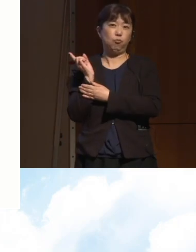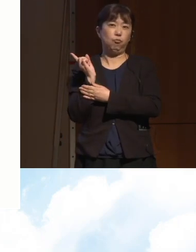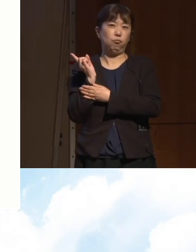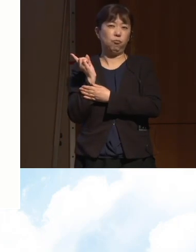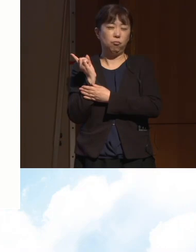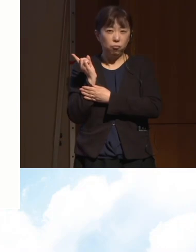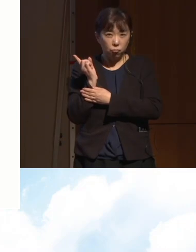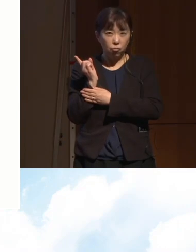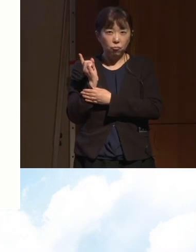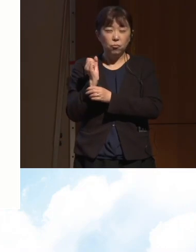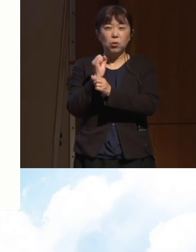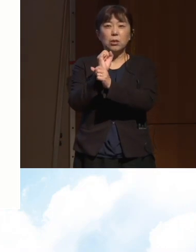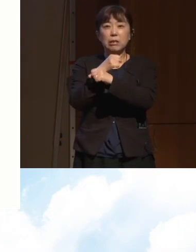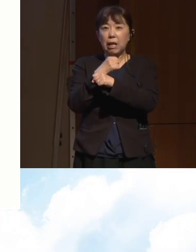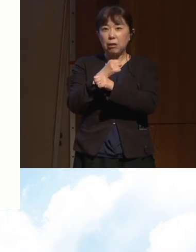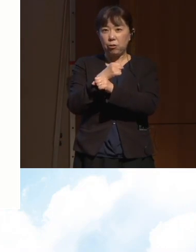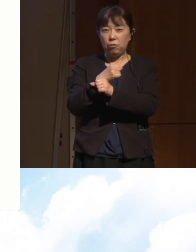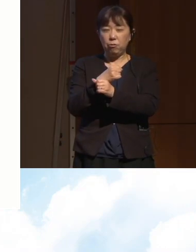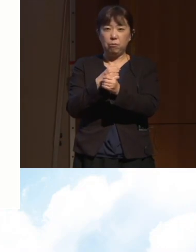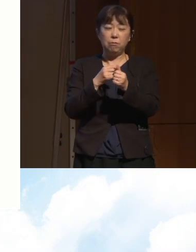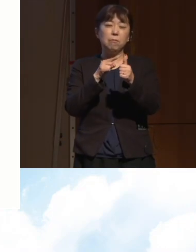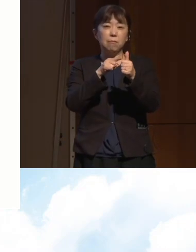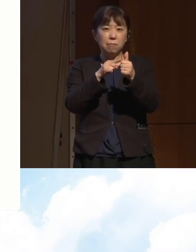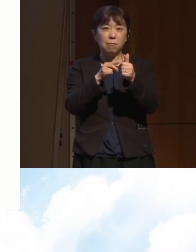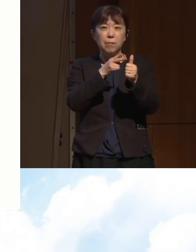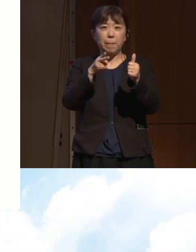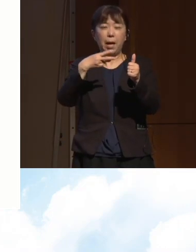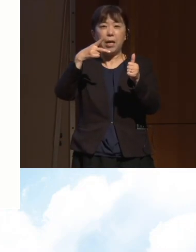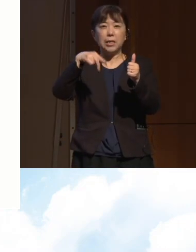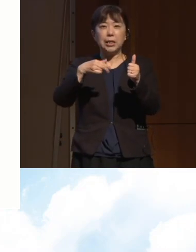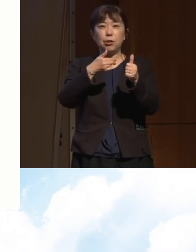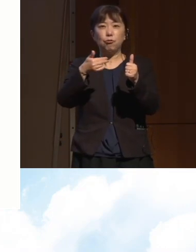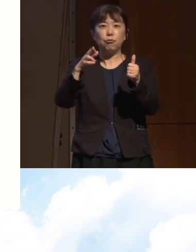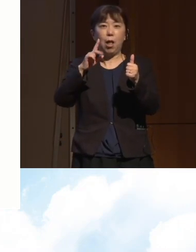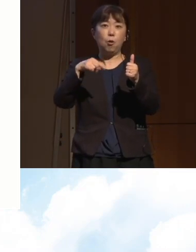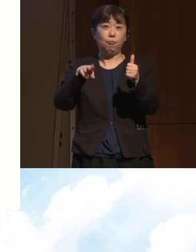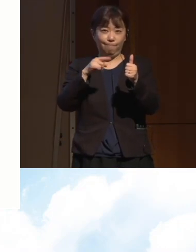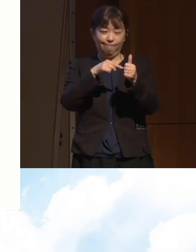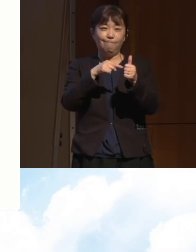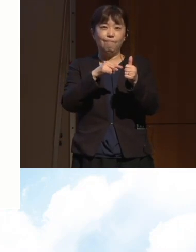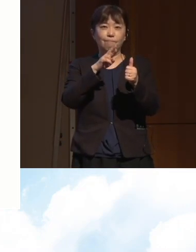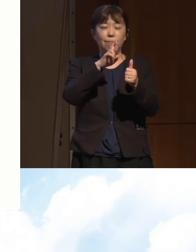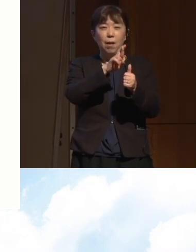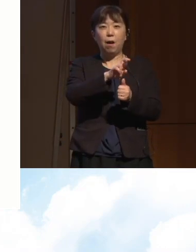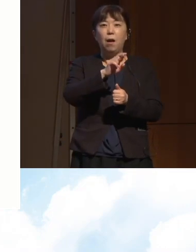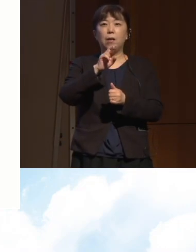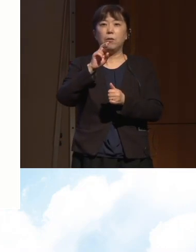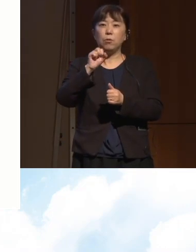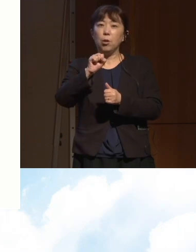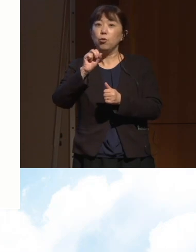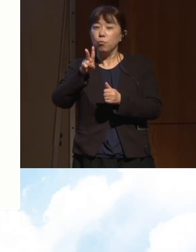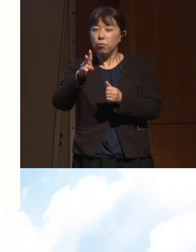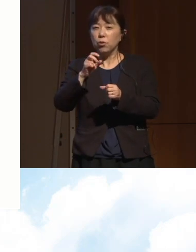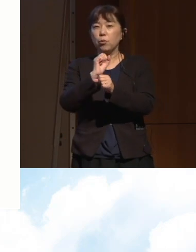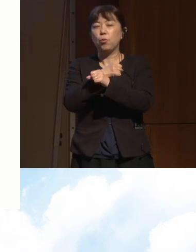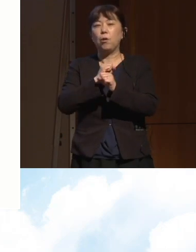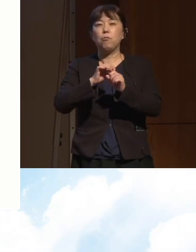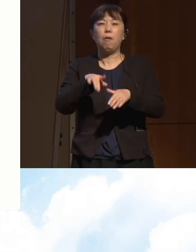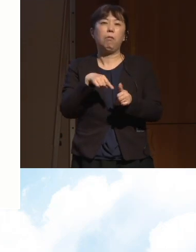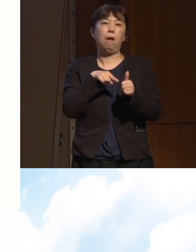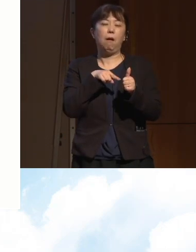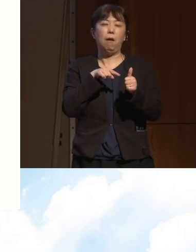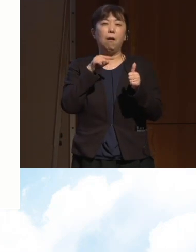many years, again, for RSV, showed that the form one needs to develop protective antibodies is the